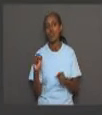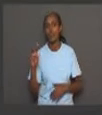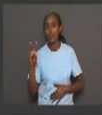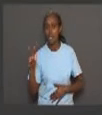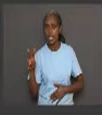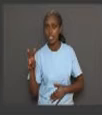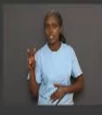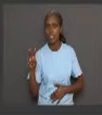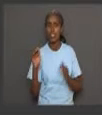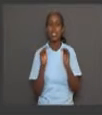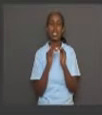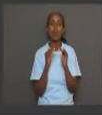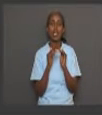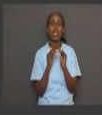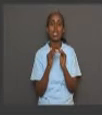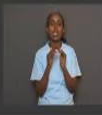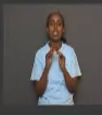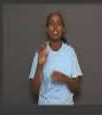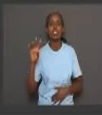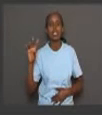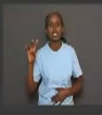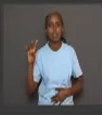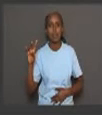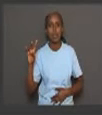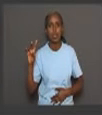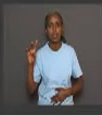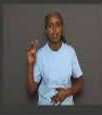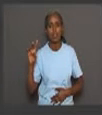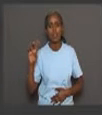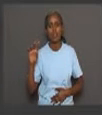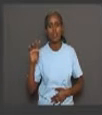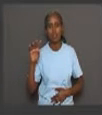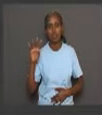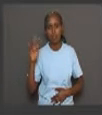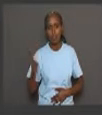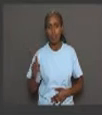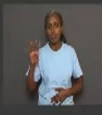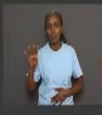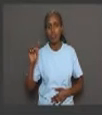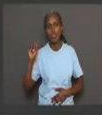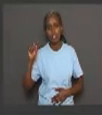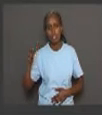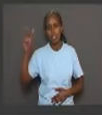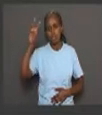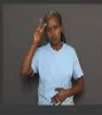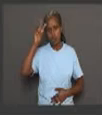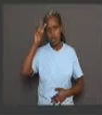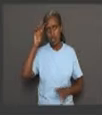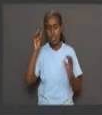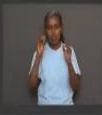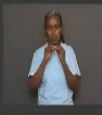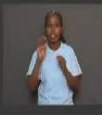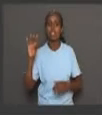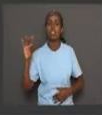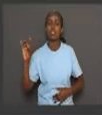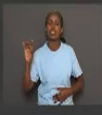v equaling 7 of 4t squared plus